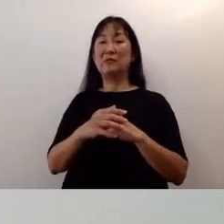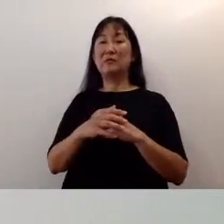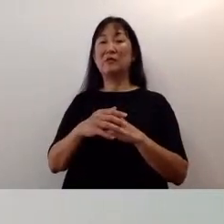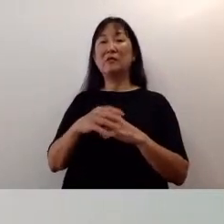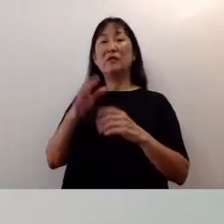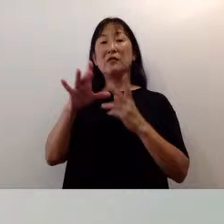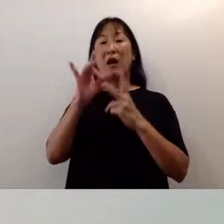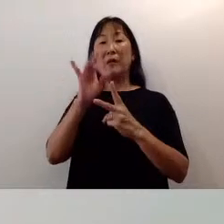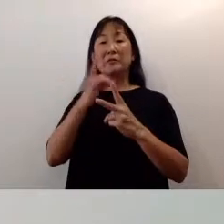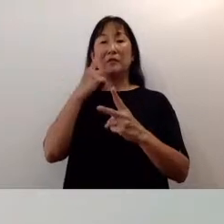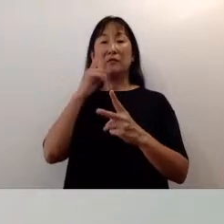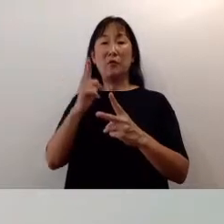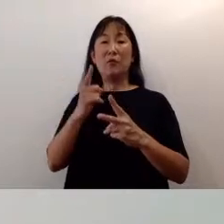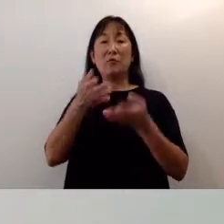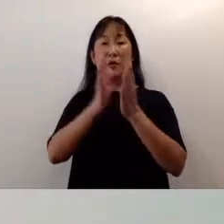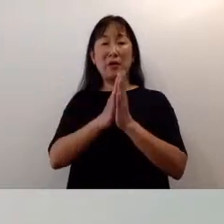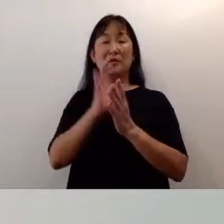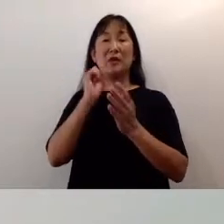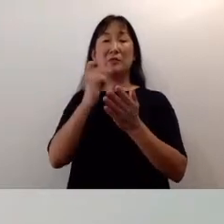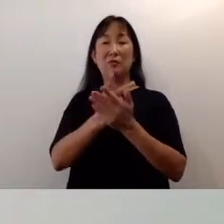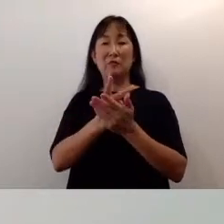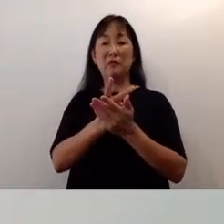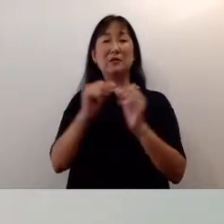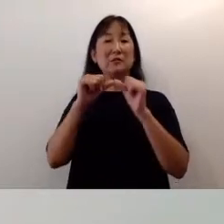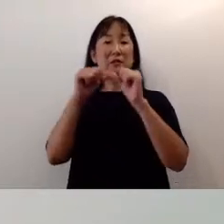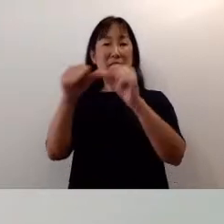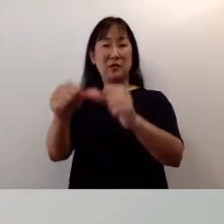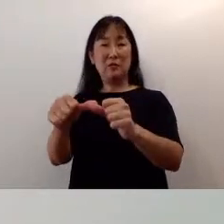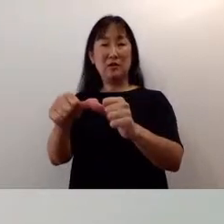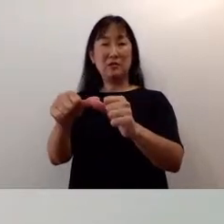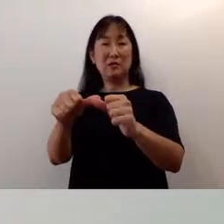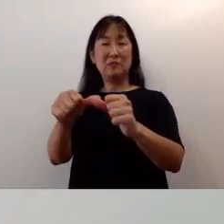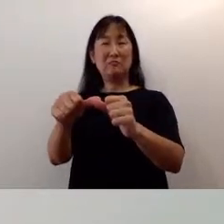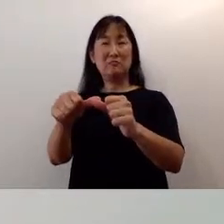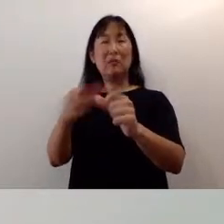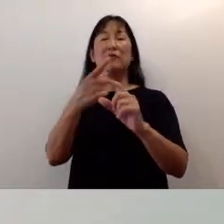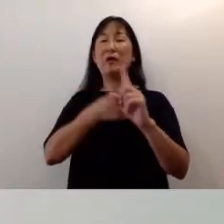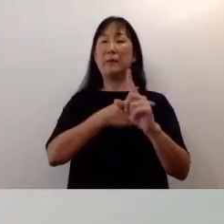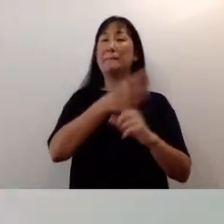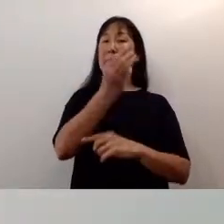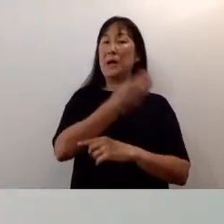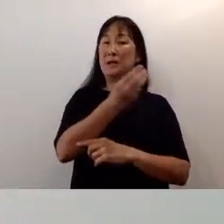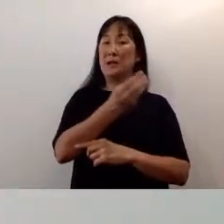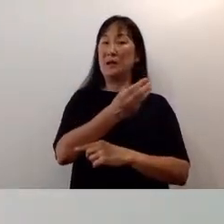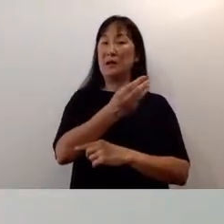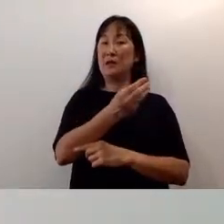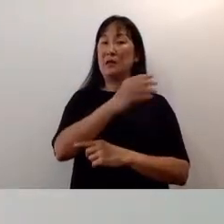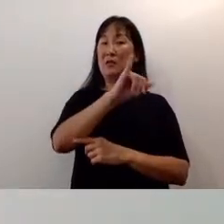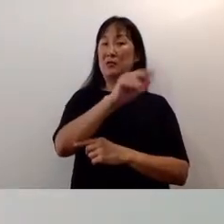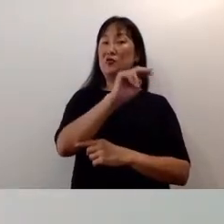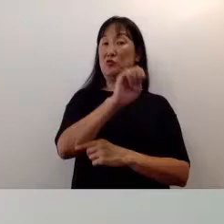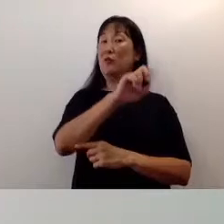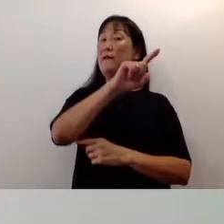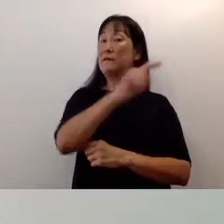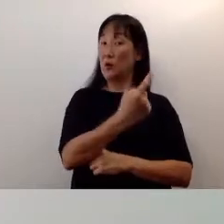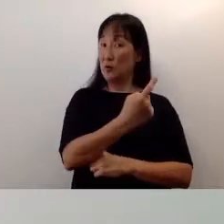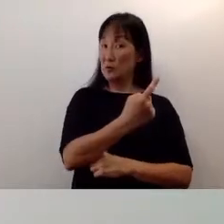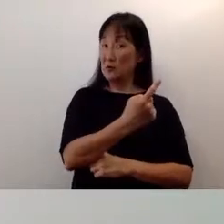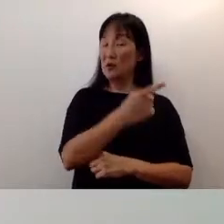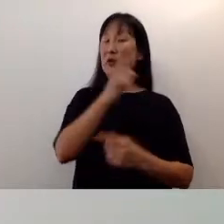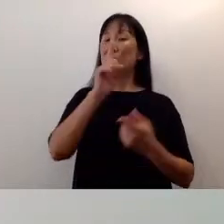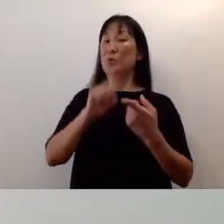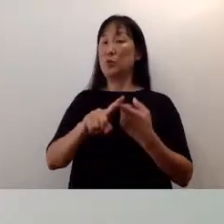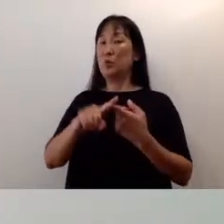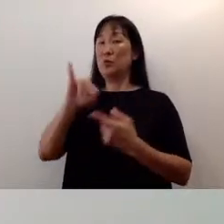and getting approval actually is continuous from Monday, June 1st